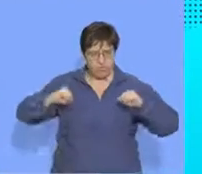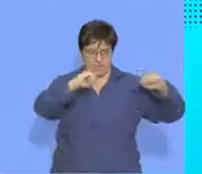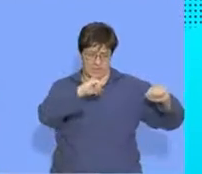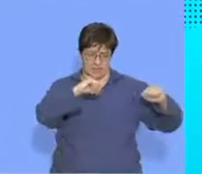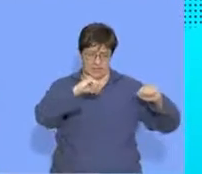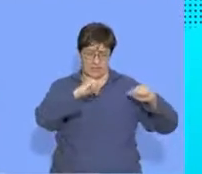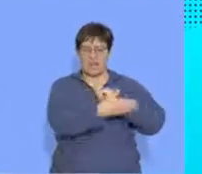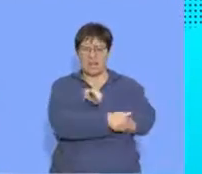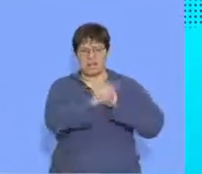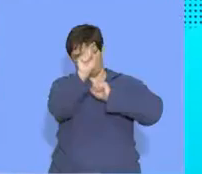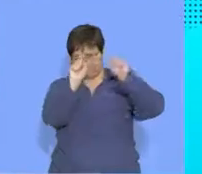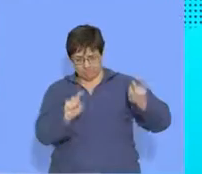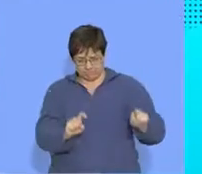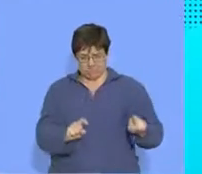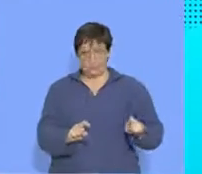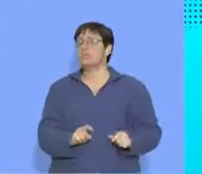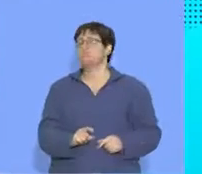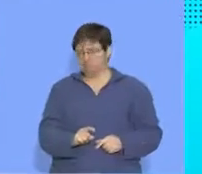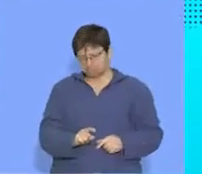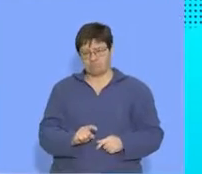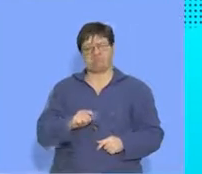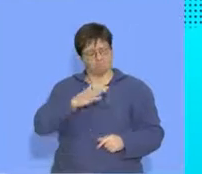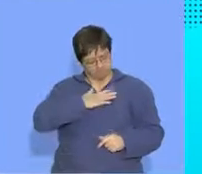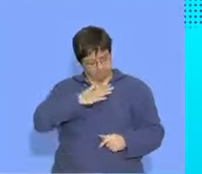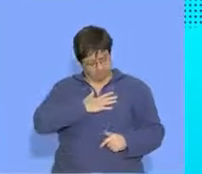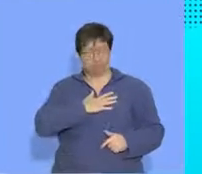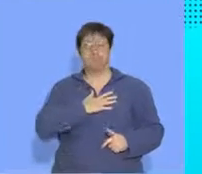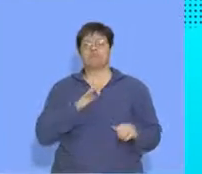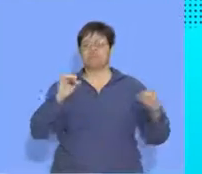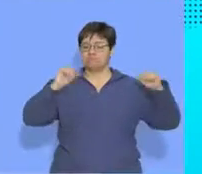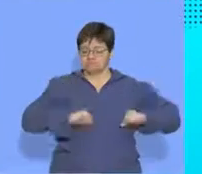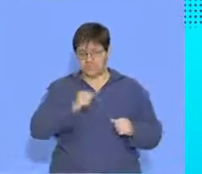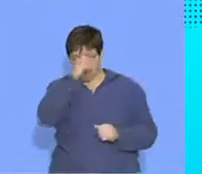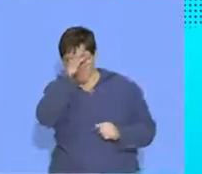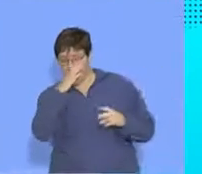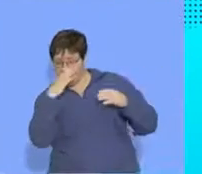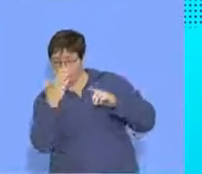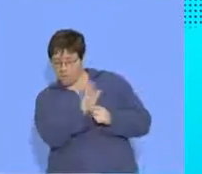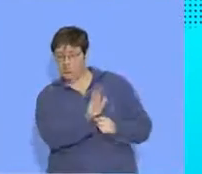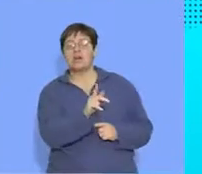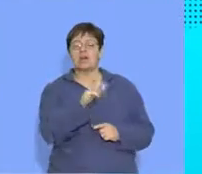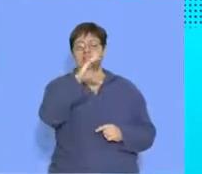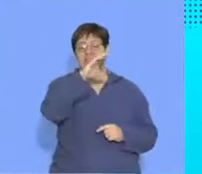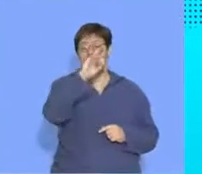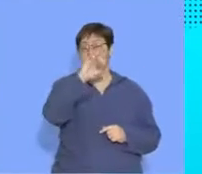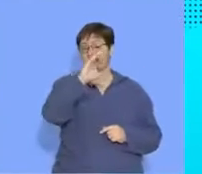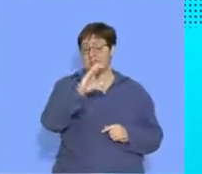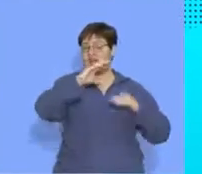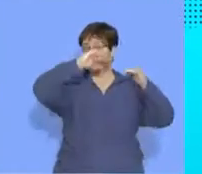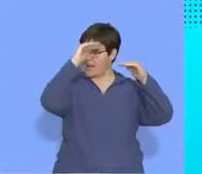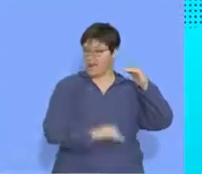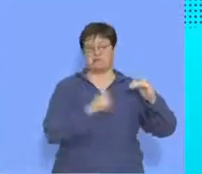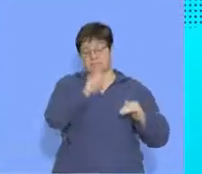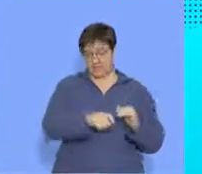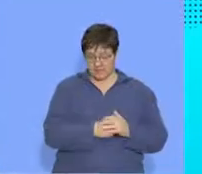that they would undertake a necessary conscious approach to reducing their global emissions or